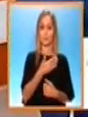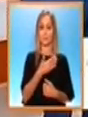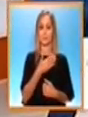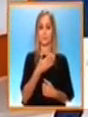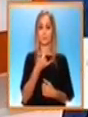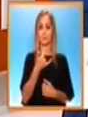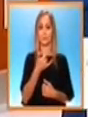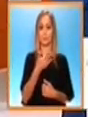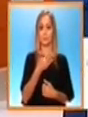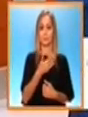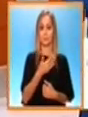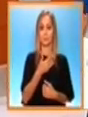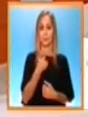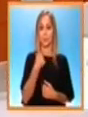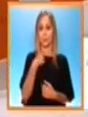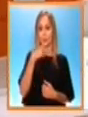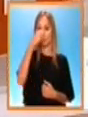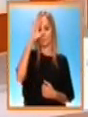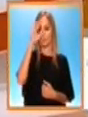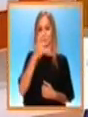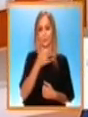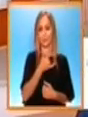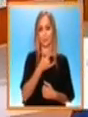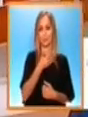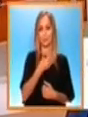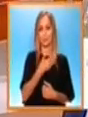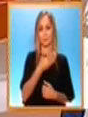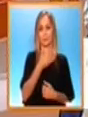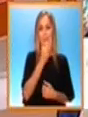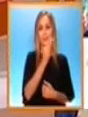tu, 2-1. Não sei, já não me lembro. Há bocado decorei, mas...